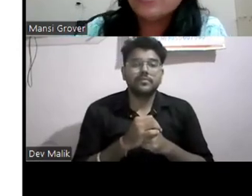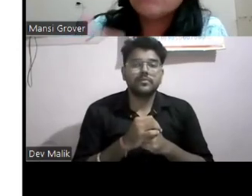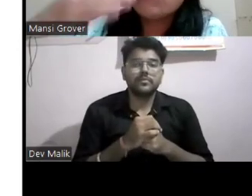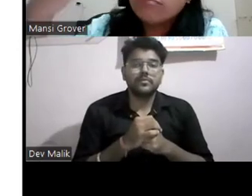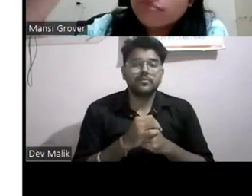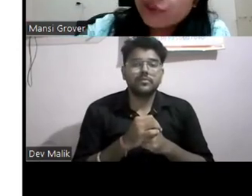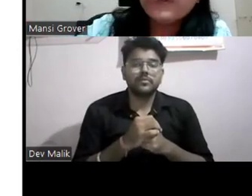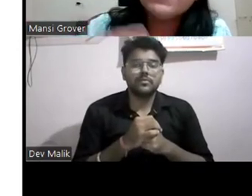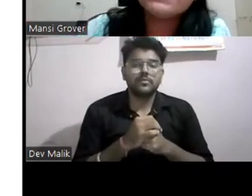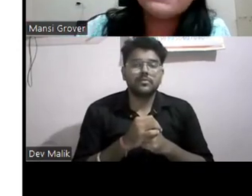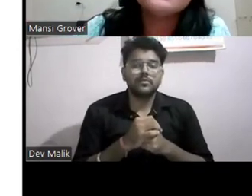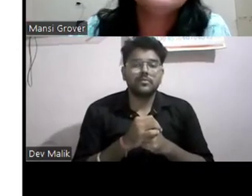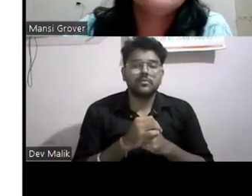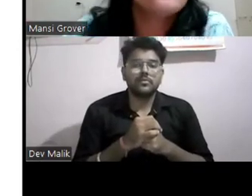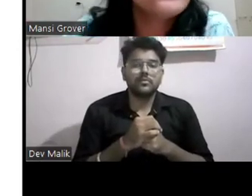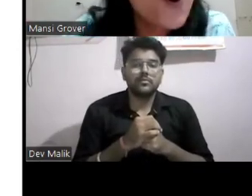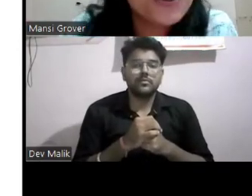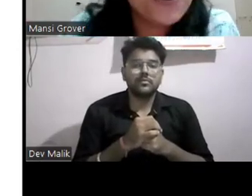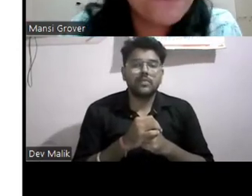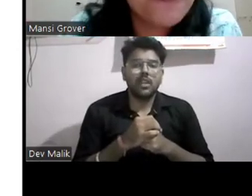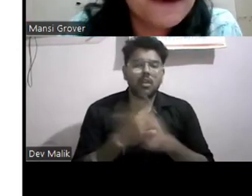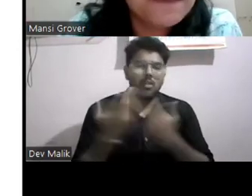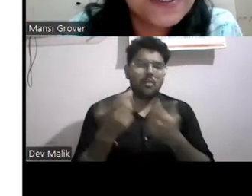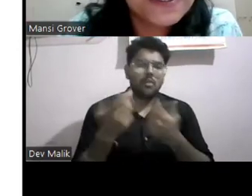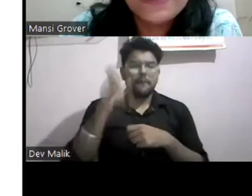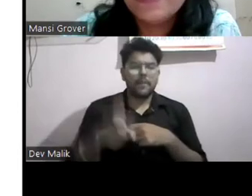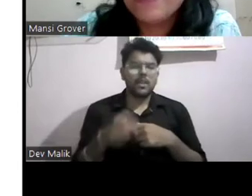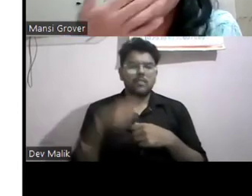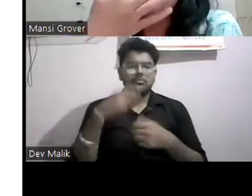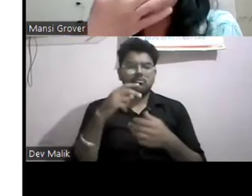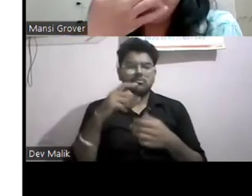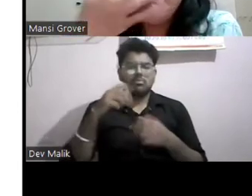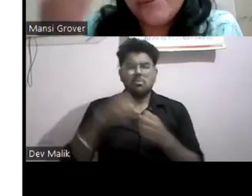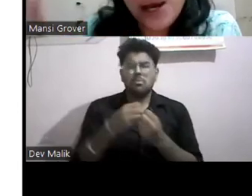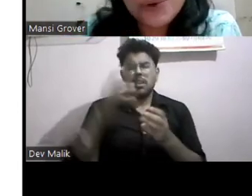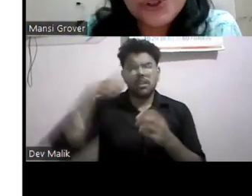know, reread a lot of films,